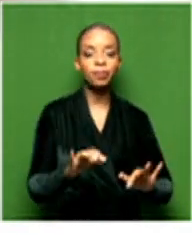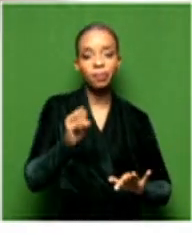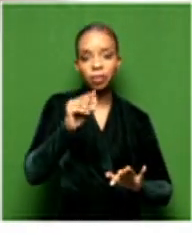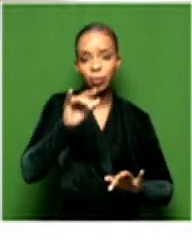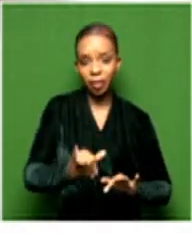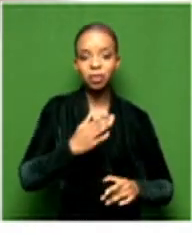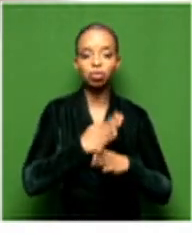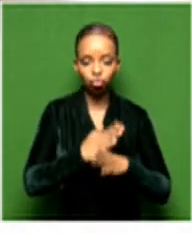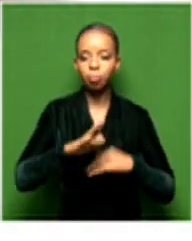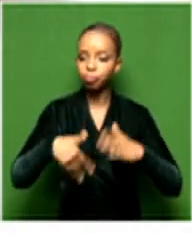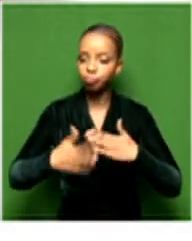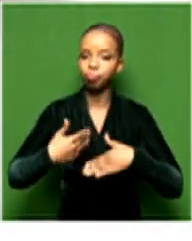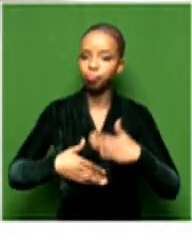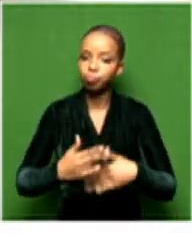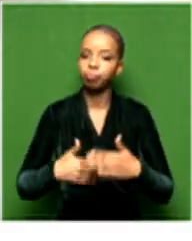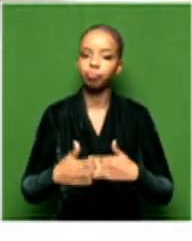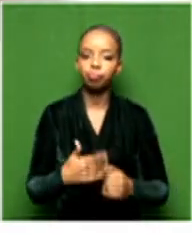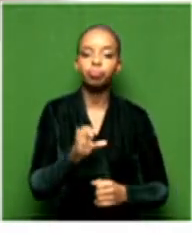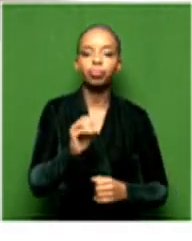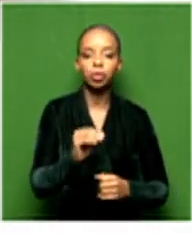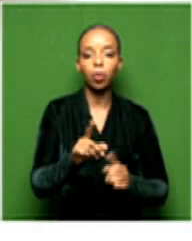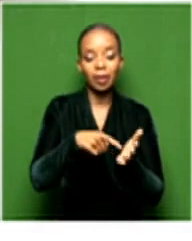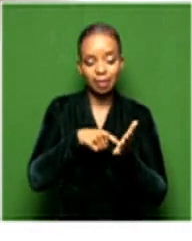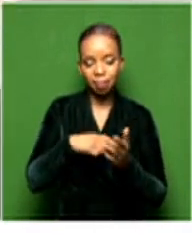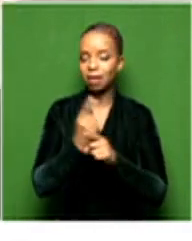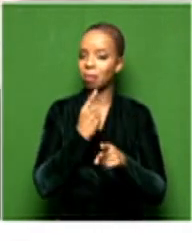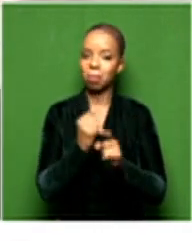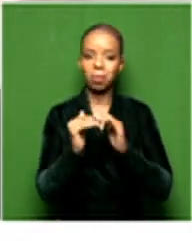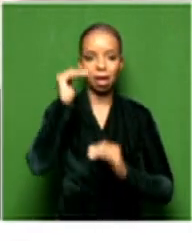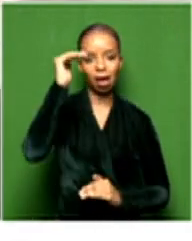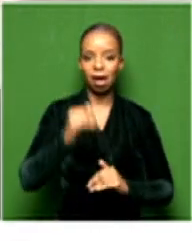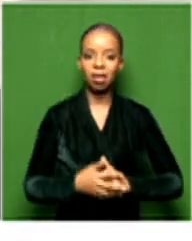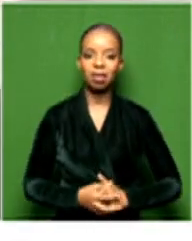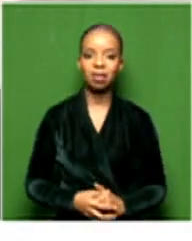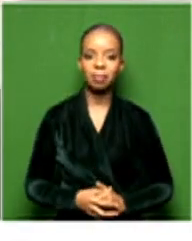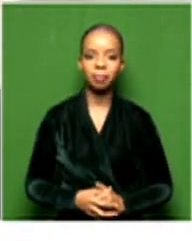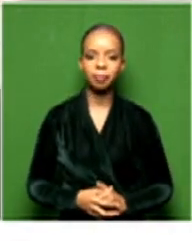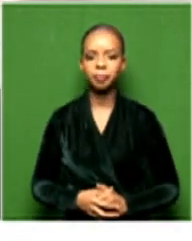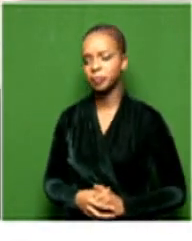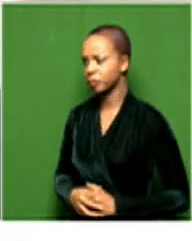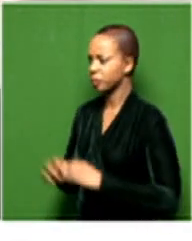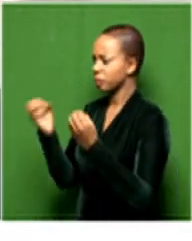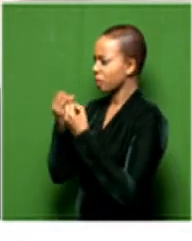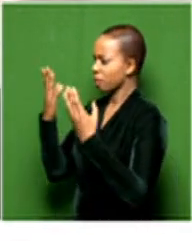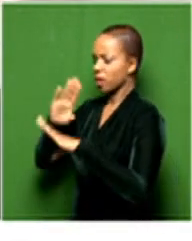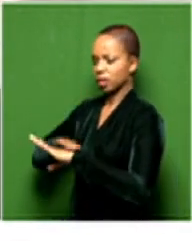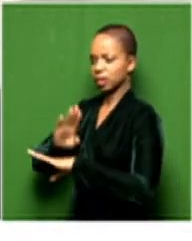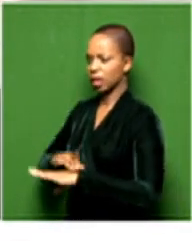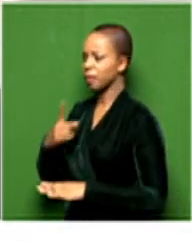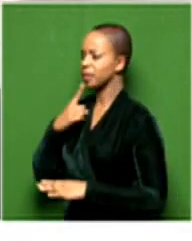be there and the demand would remain high. I've often heard terms safety officer and